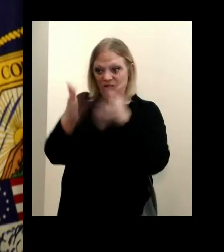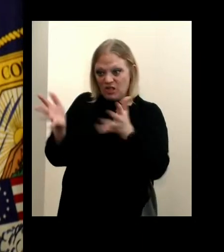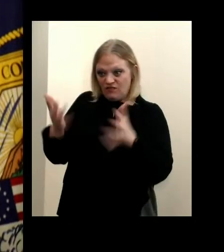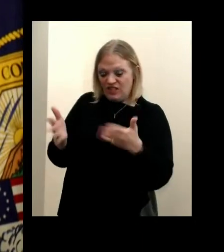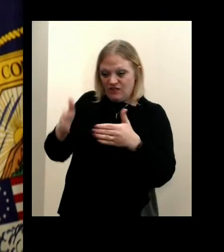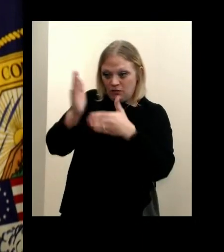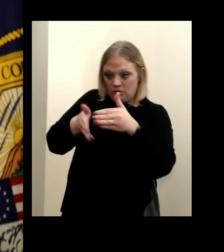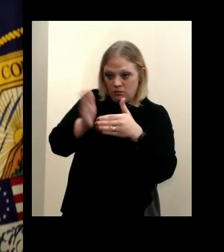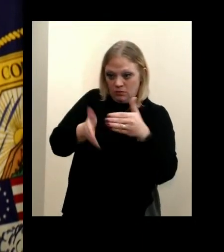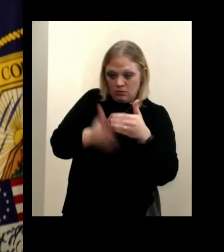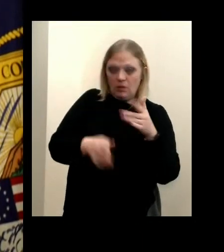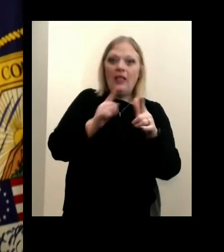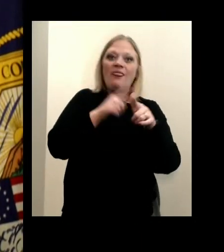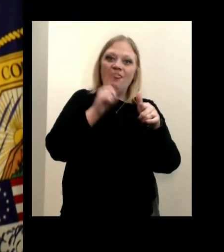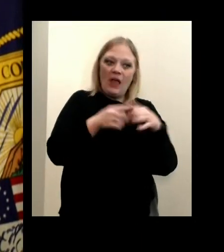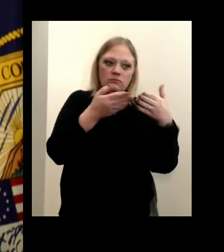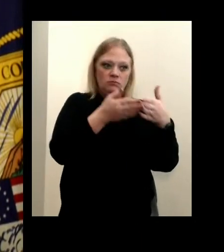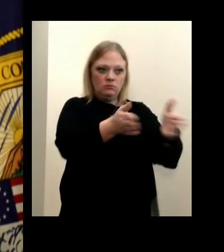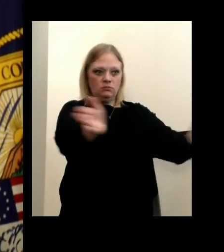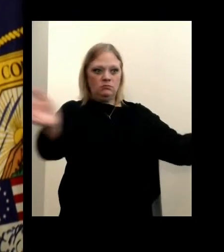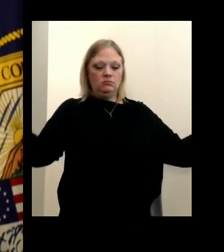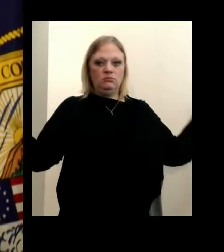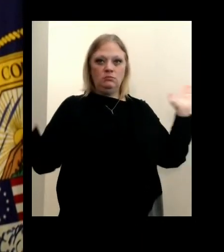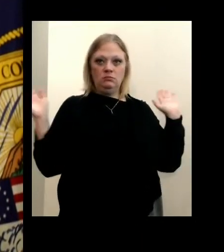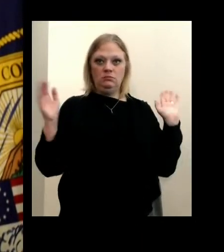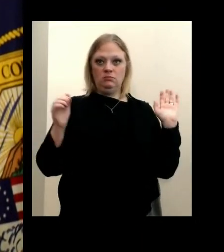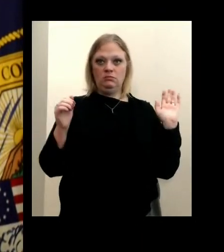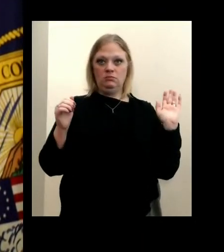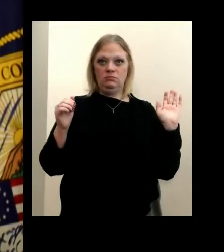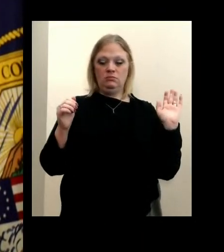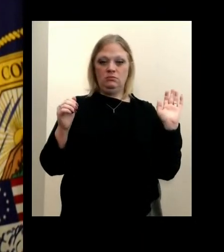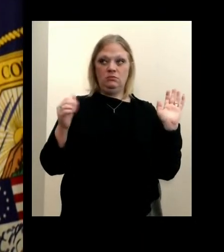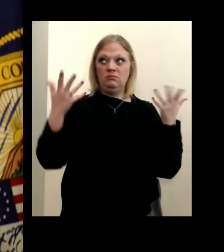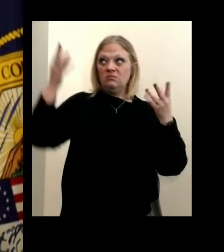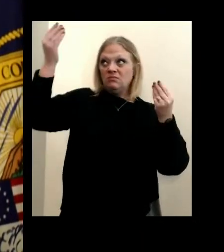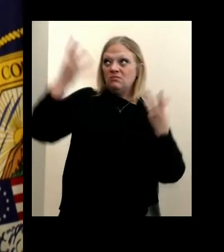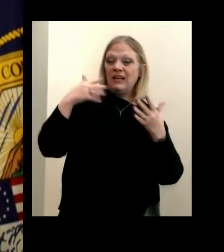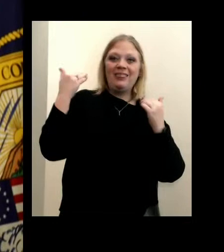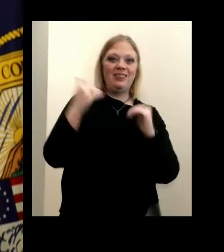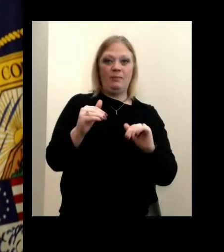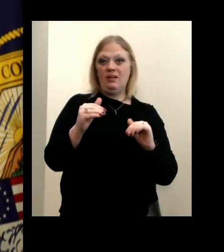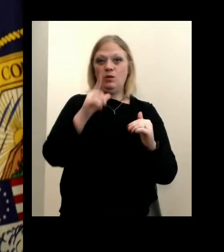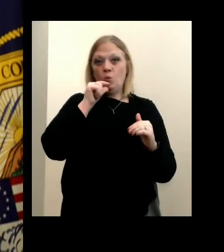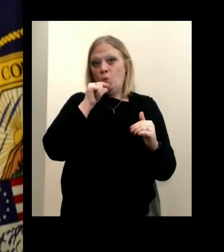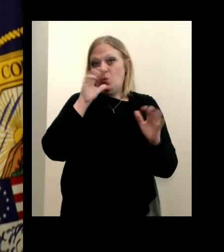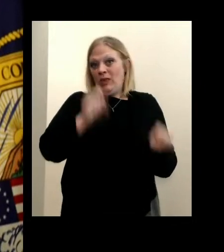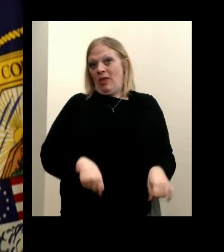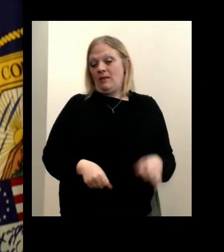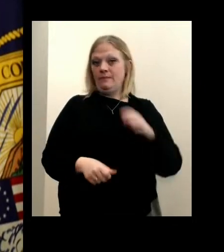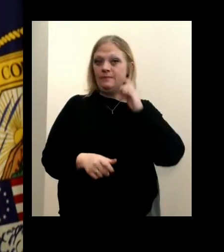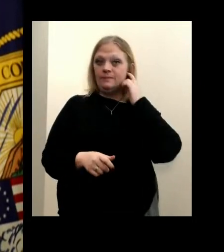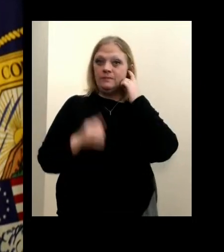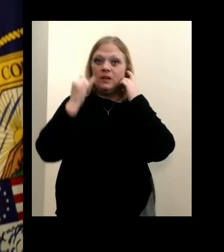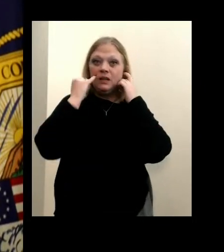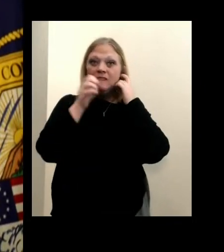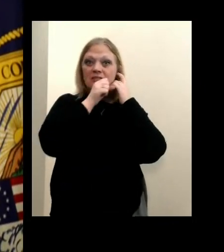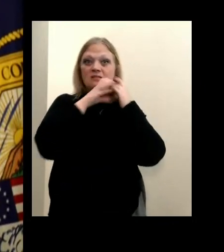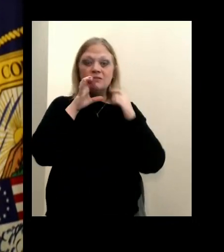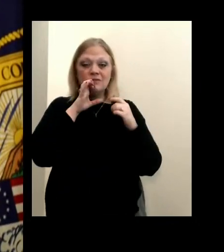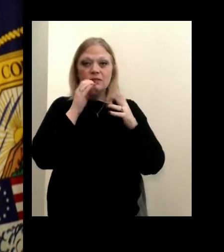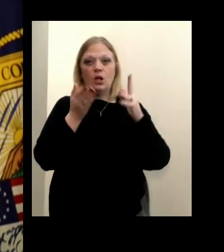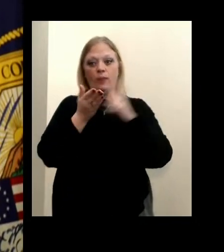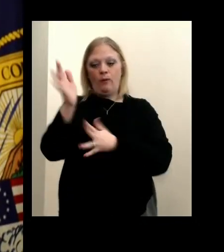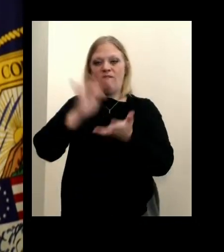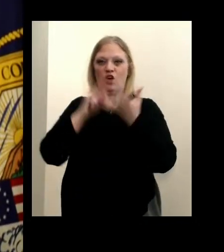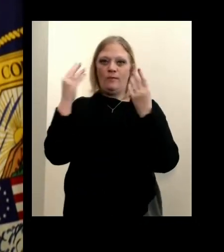to reopen it up to the general universe. But even then, we've been told that we're limited on who we can do. If you're a senior, you're supposed to go through